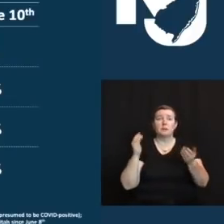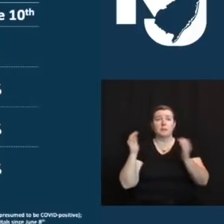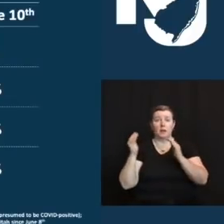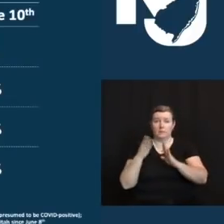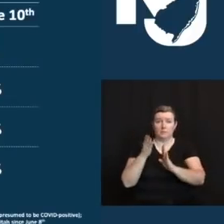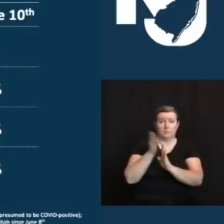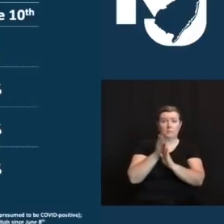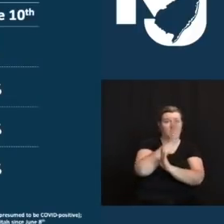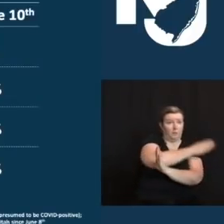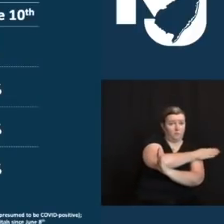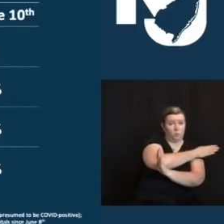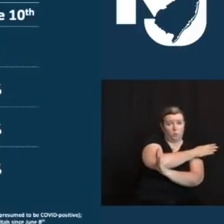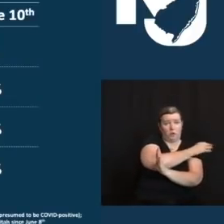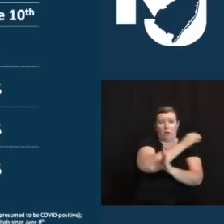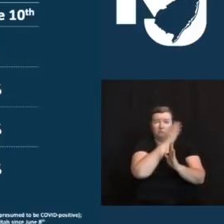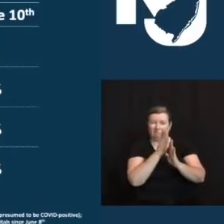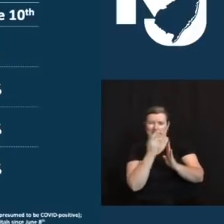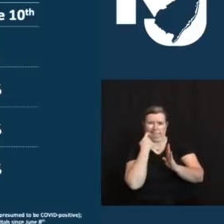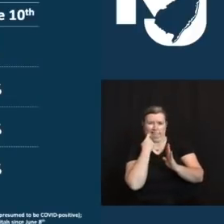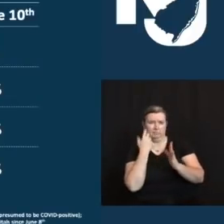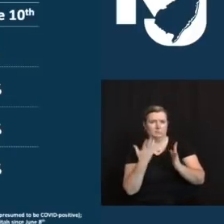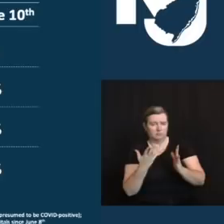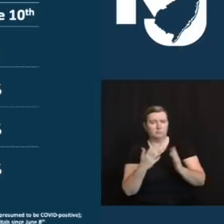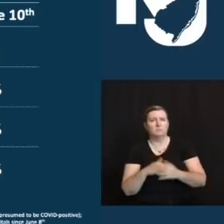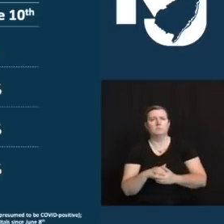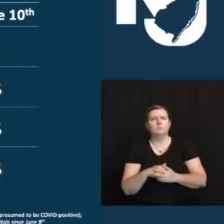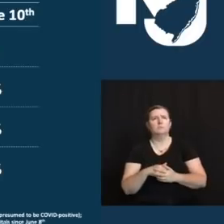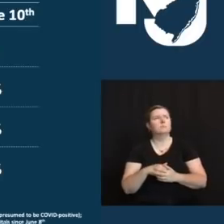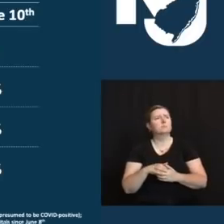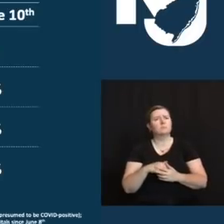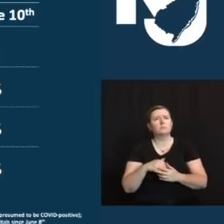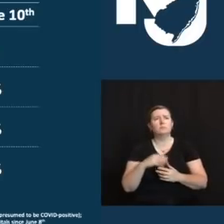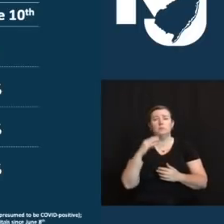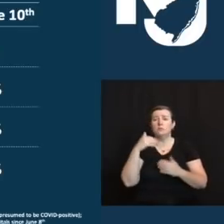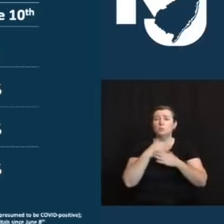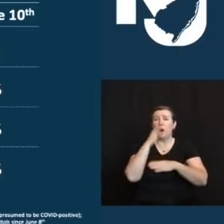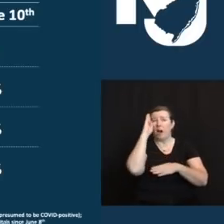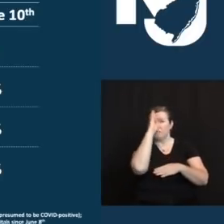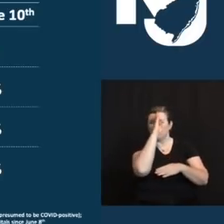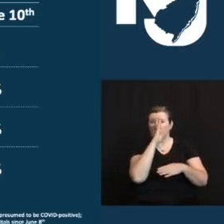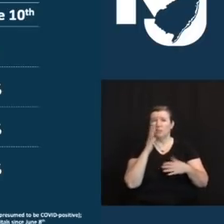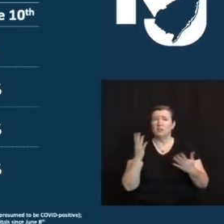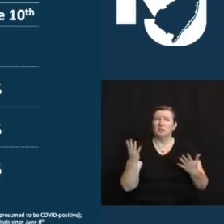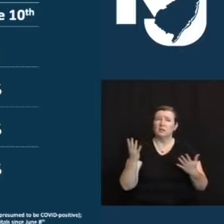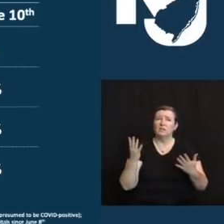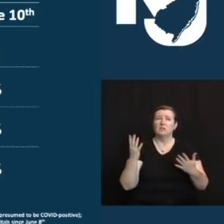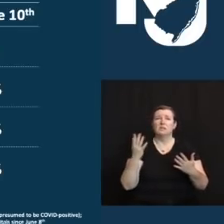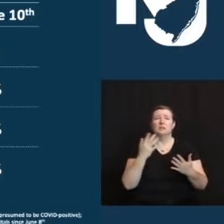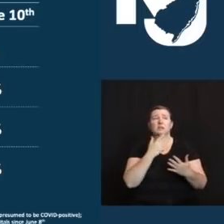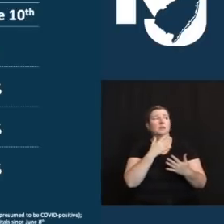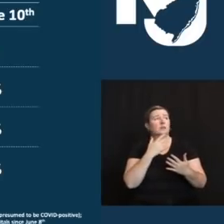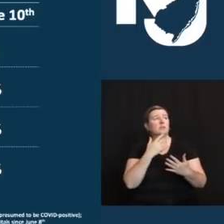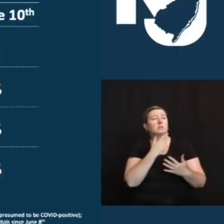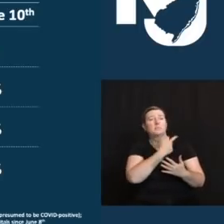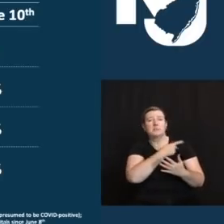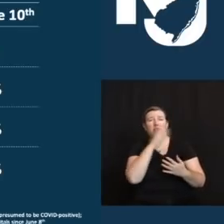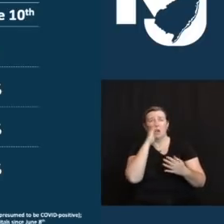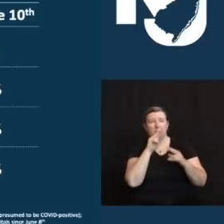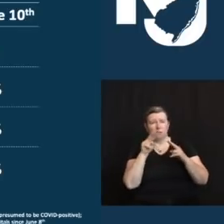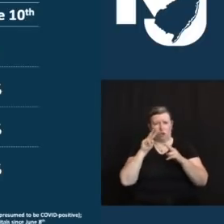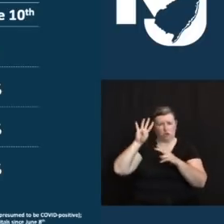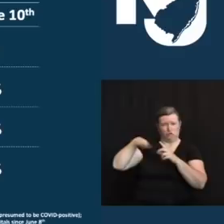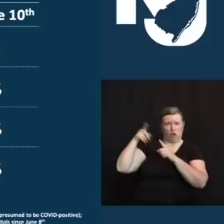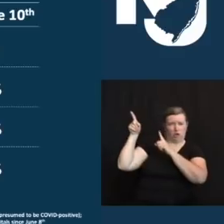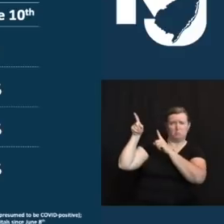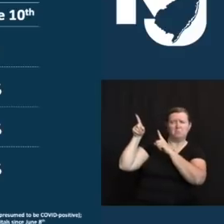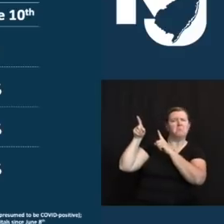trends shows that with regard to the key metrics we follow, we remain in a place where we feel comfortable continuing with stage 2